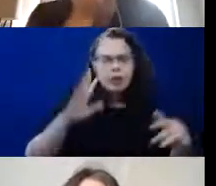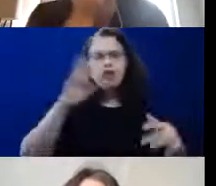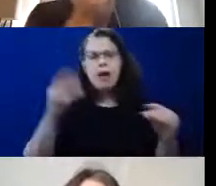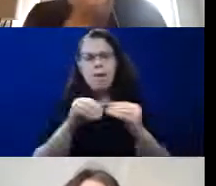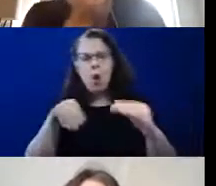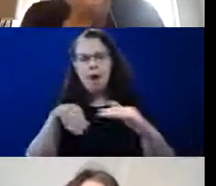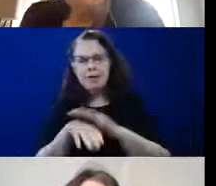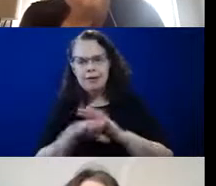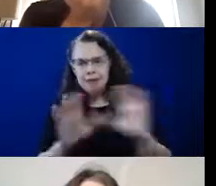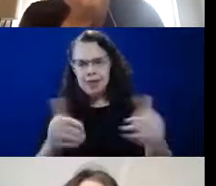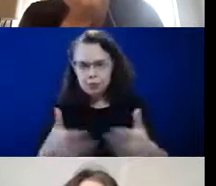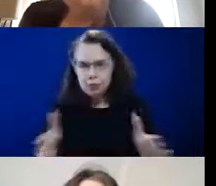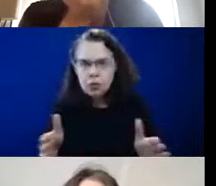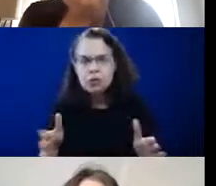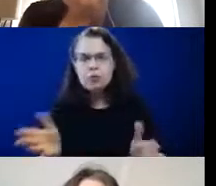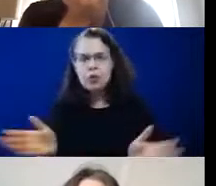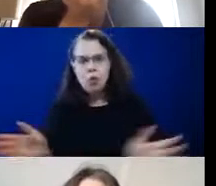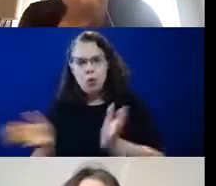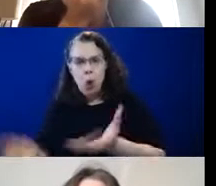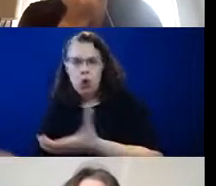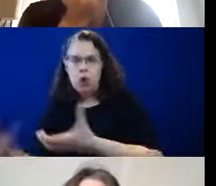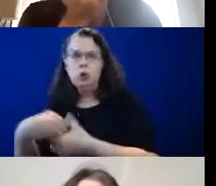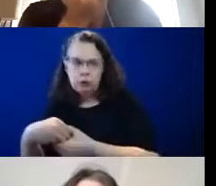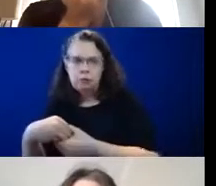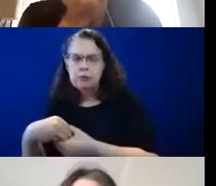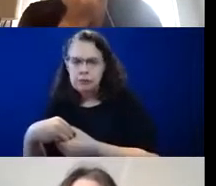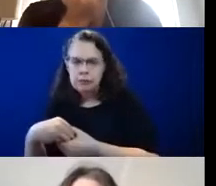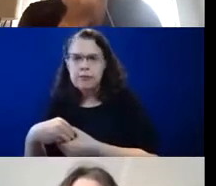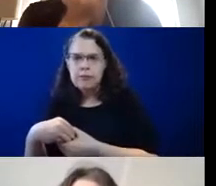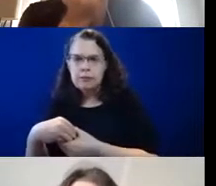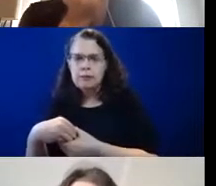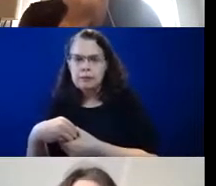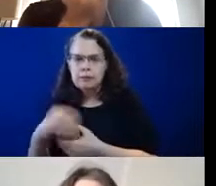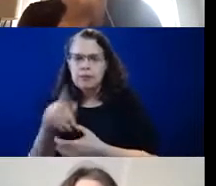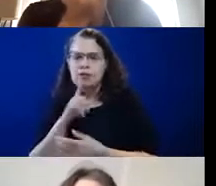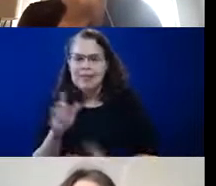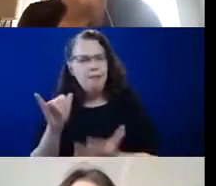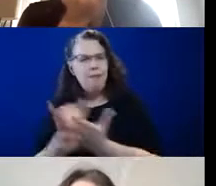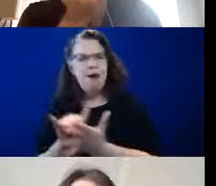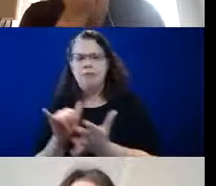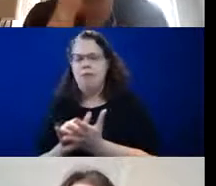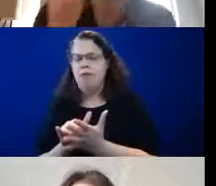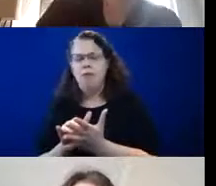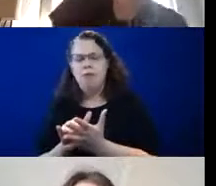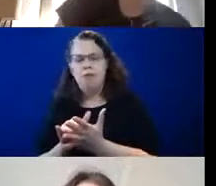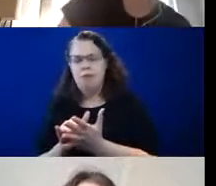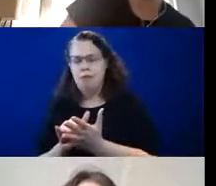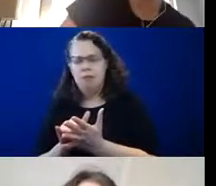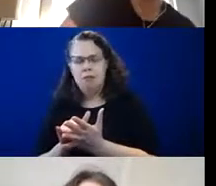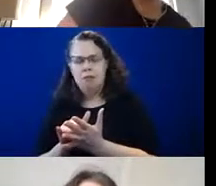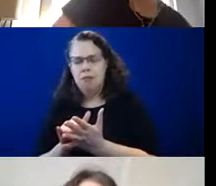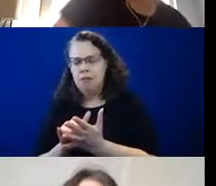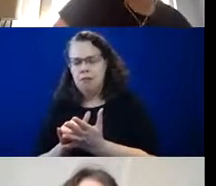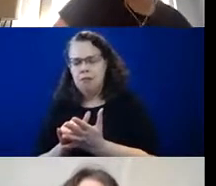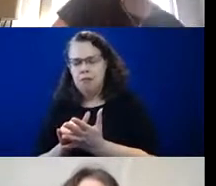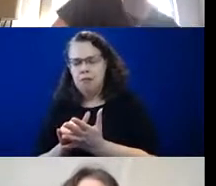classrooms, promote inclusion, that it's impossible to just do, right,